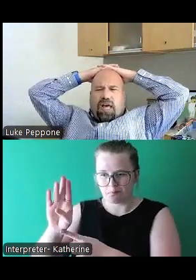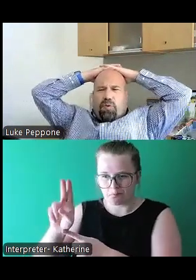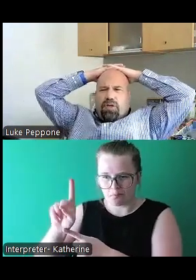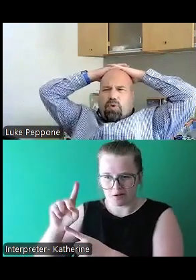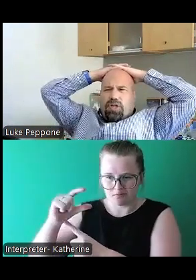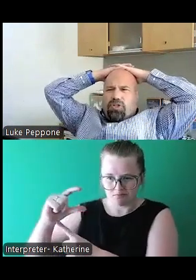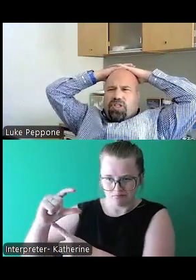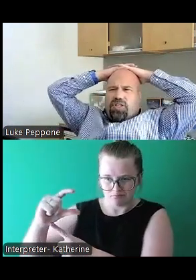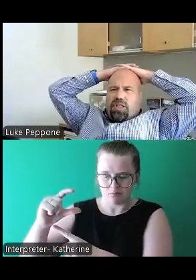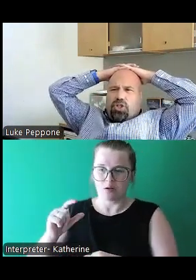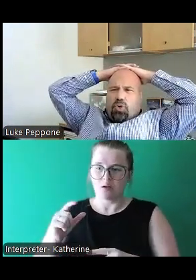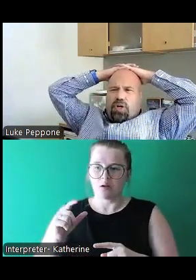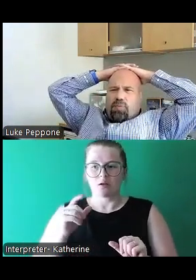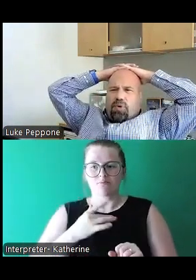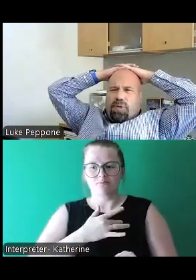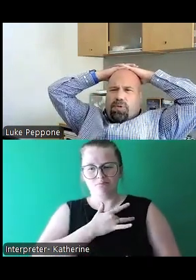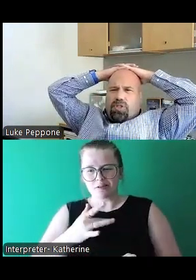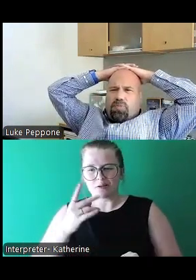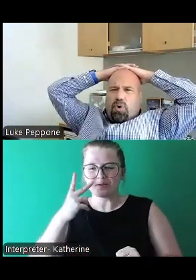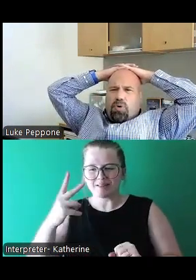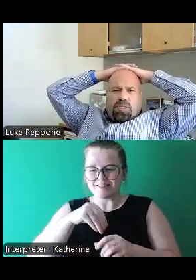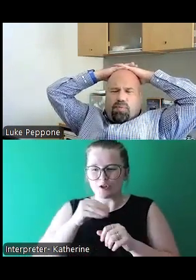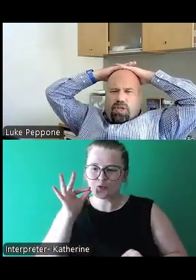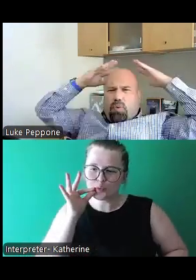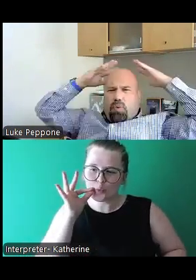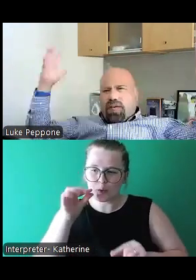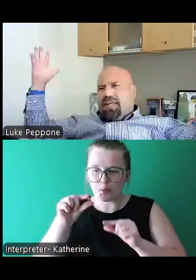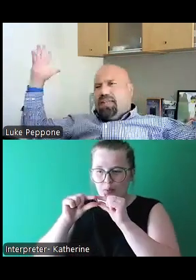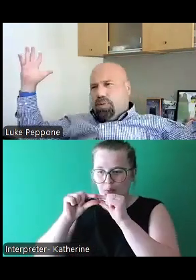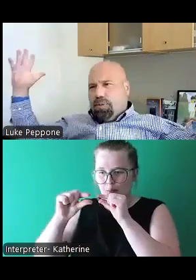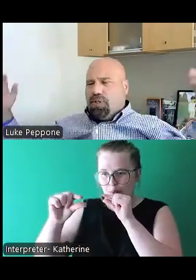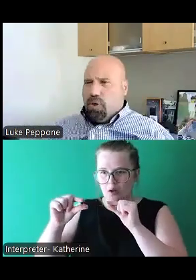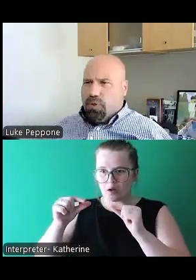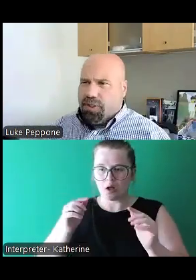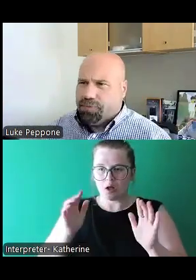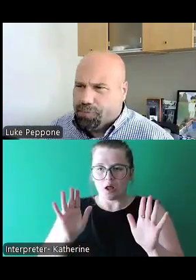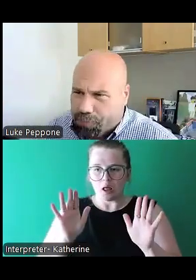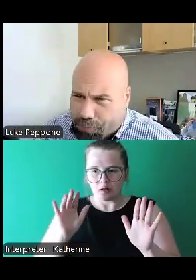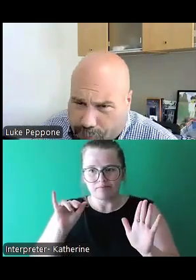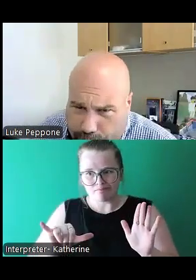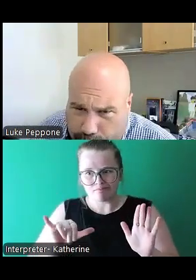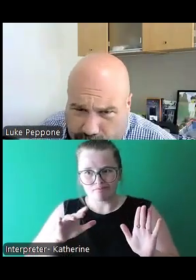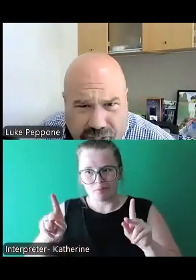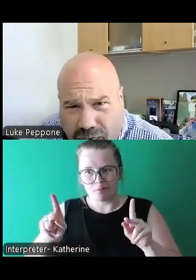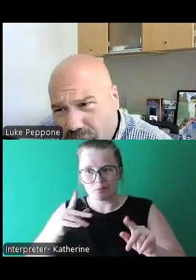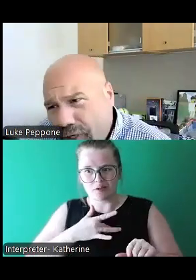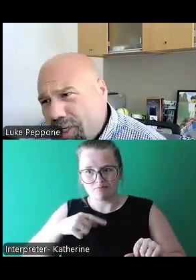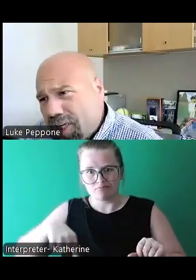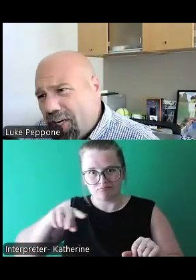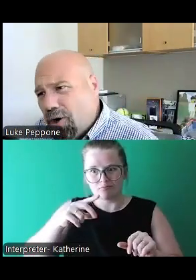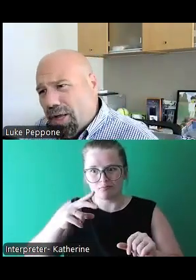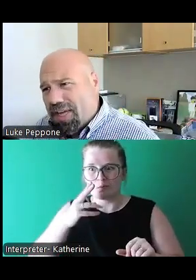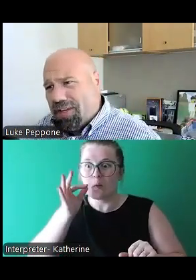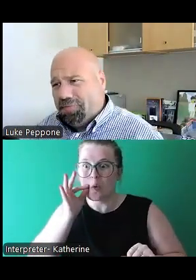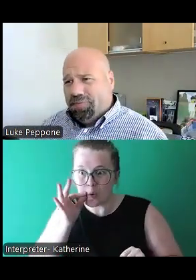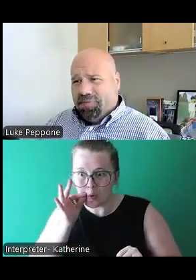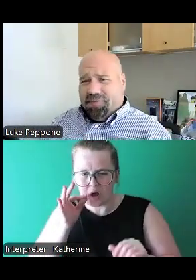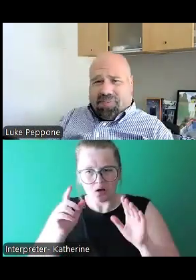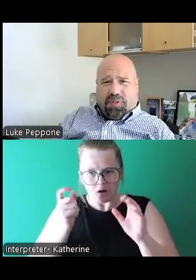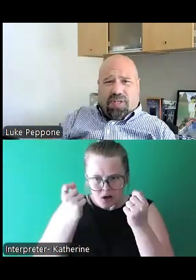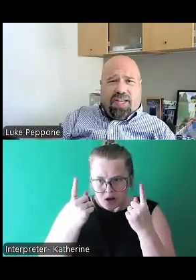medical flower is what you usually see in a joint and what people smoke, and we don't want cancer people smoking. It's not good. You're going to hear about